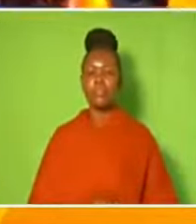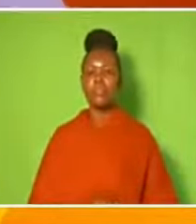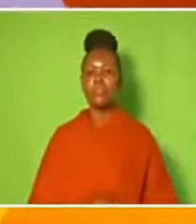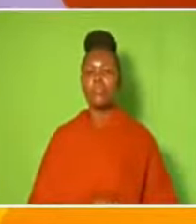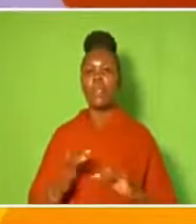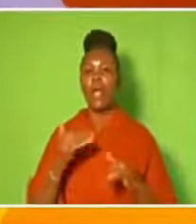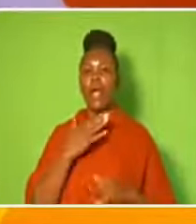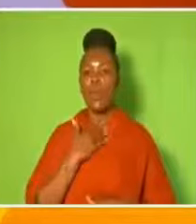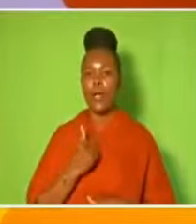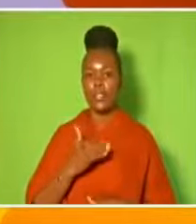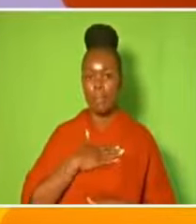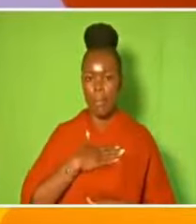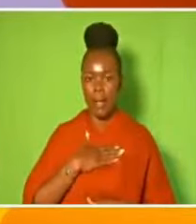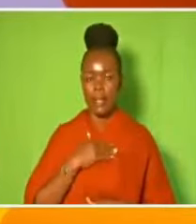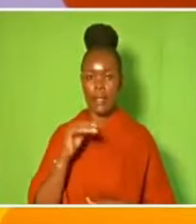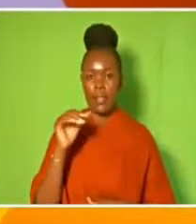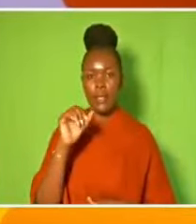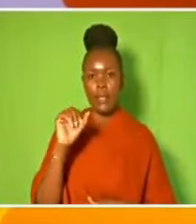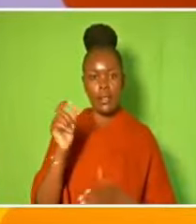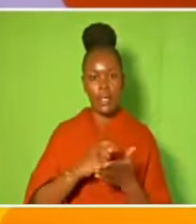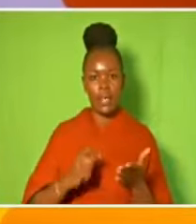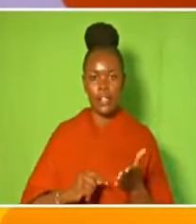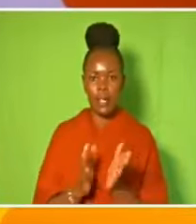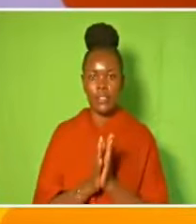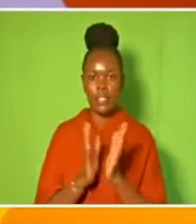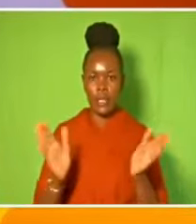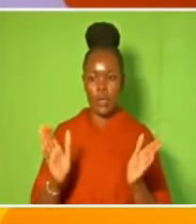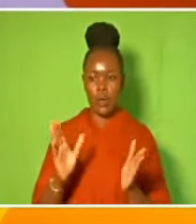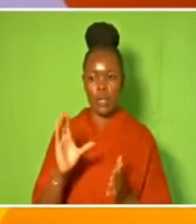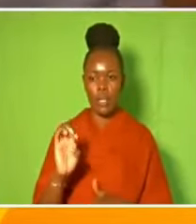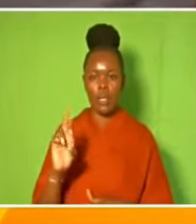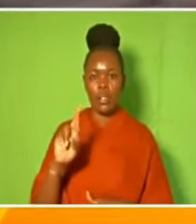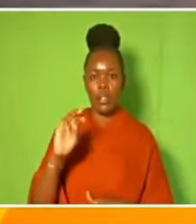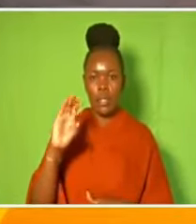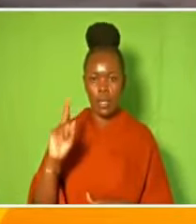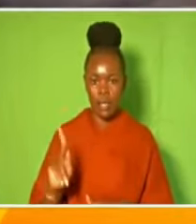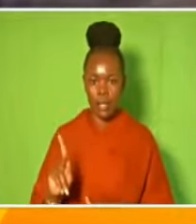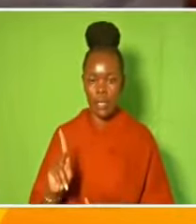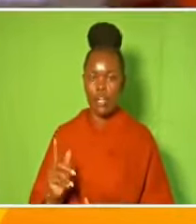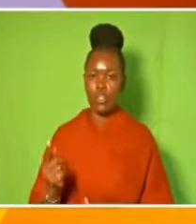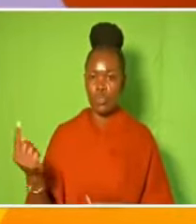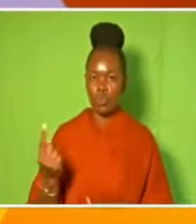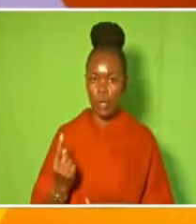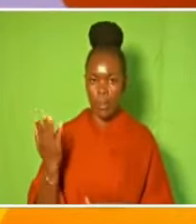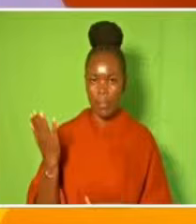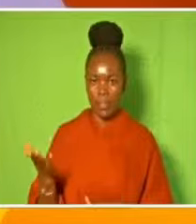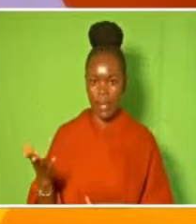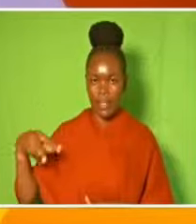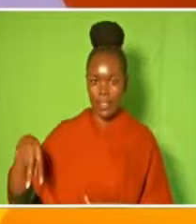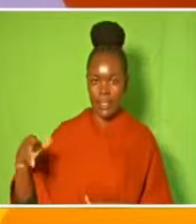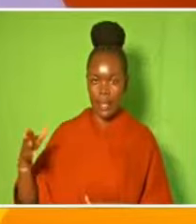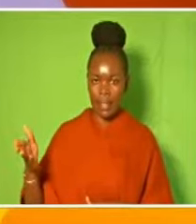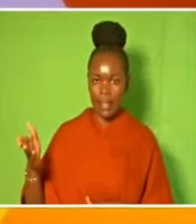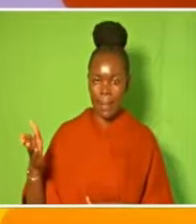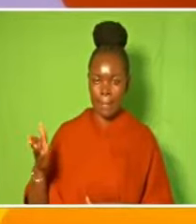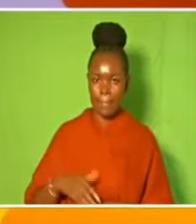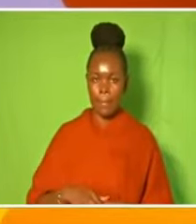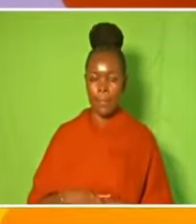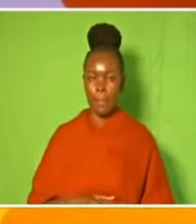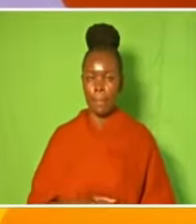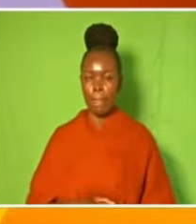my Secretary General Eric Opani just to stand for, just stand there.